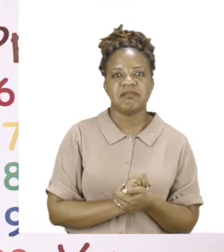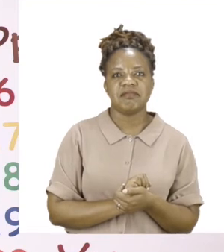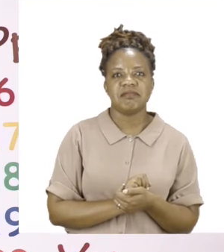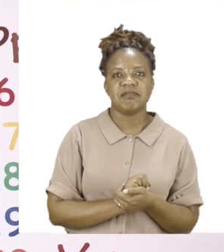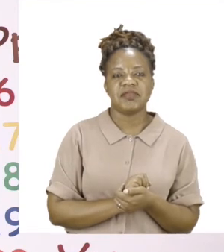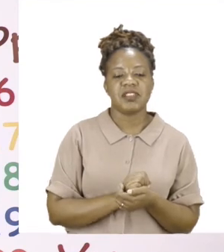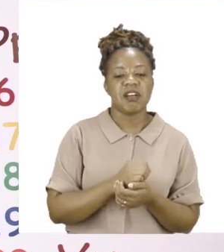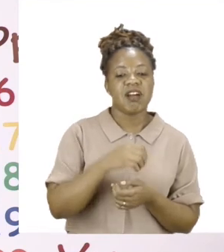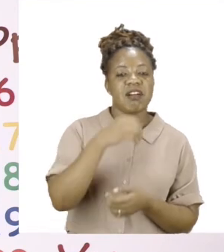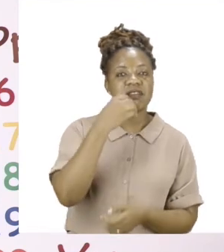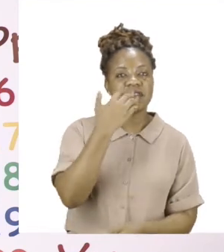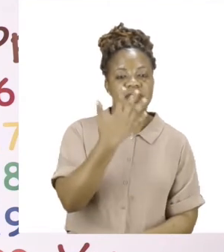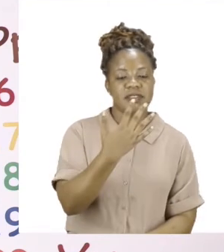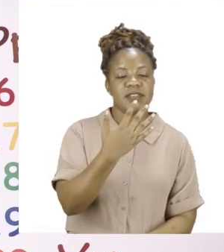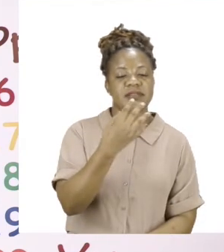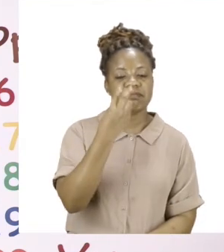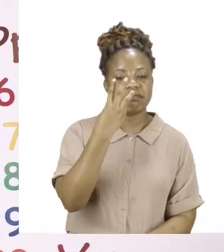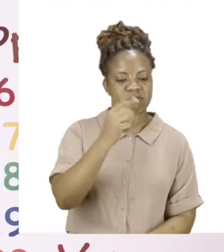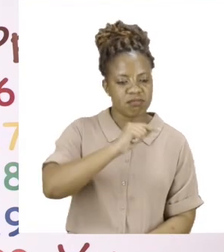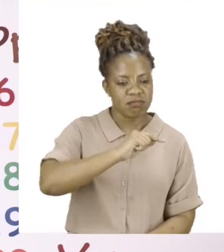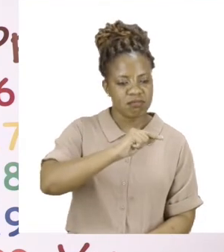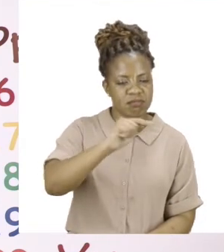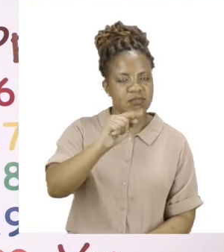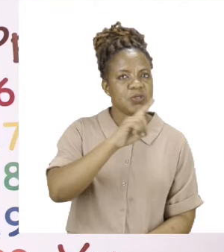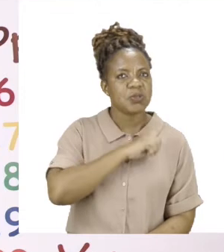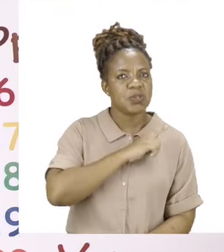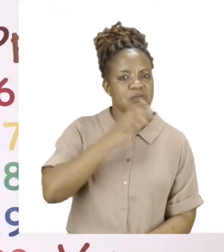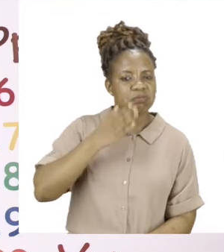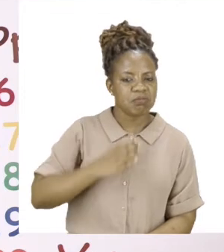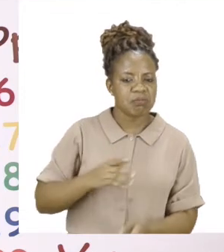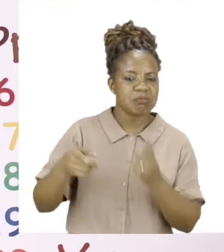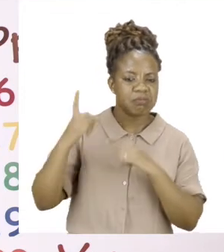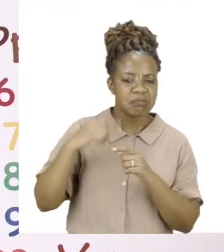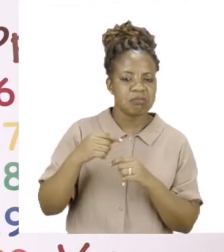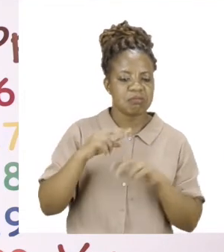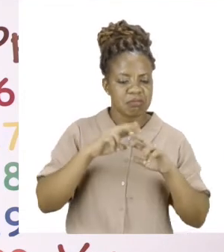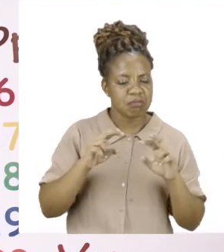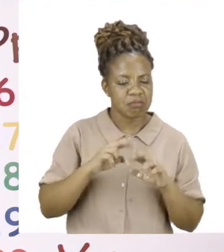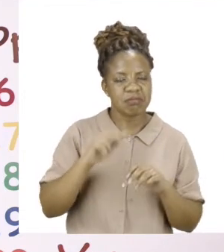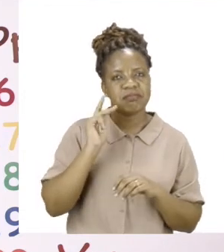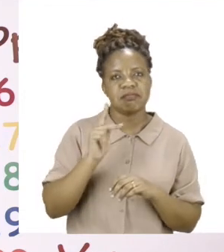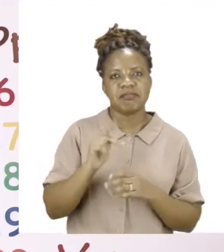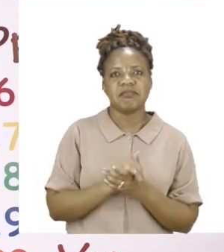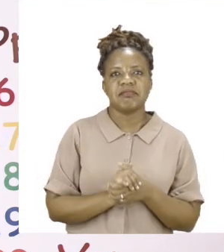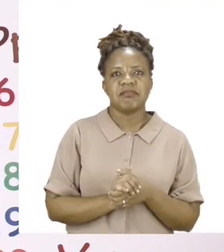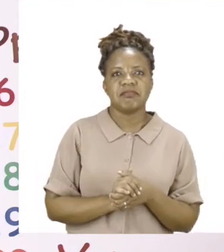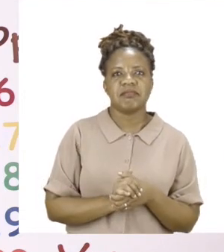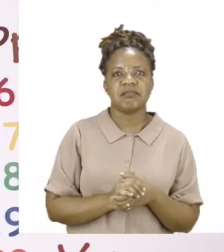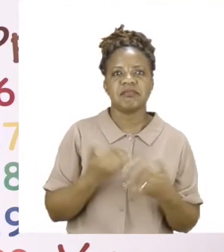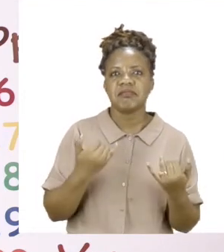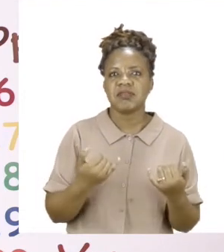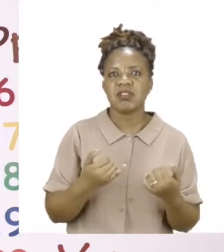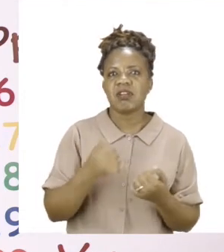to cross him out so that we don't look for him again. Now that we're done with 5, let's